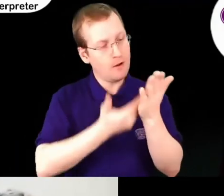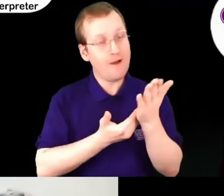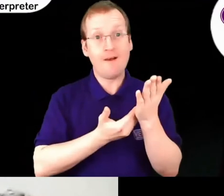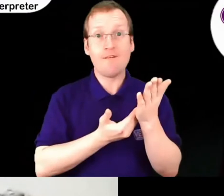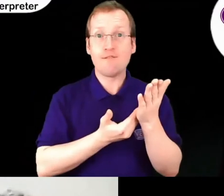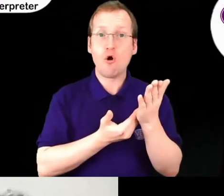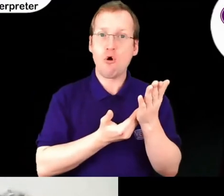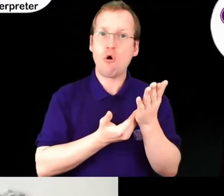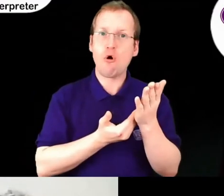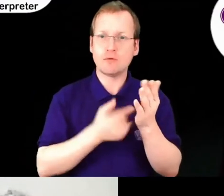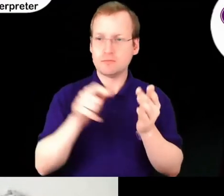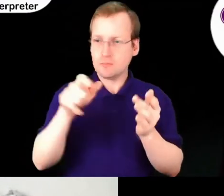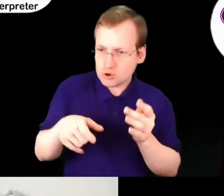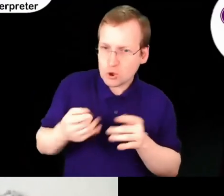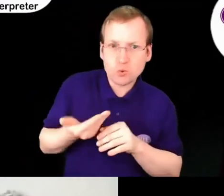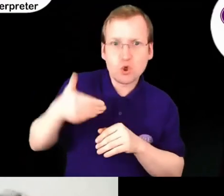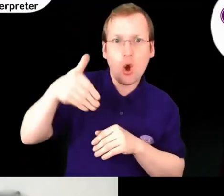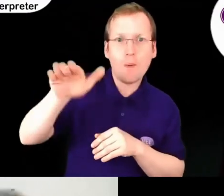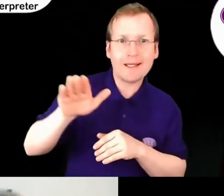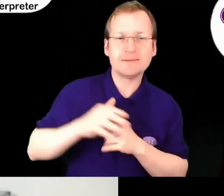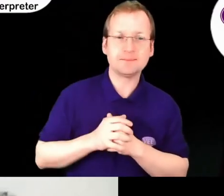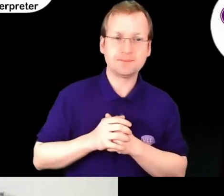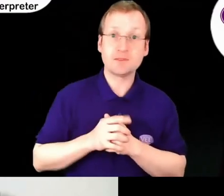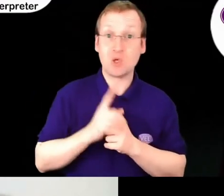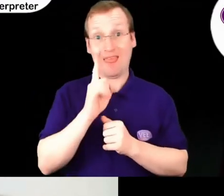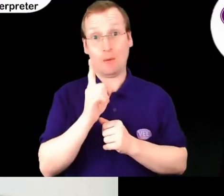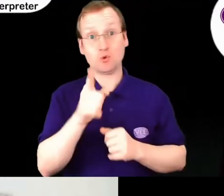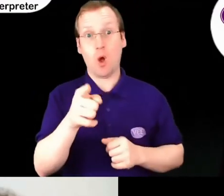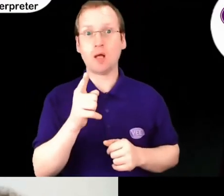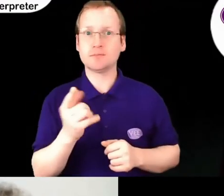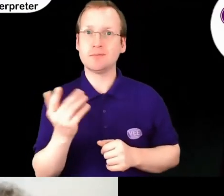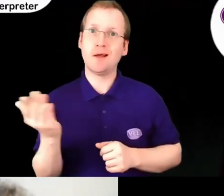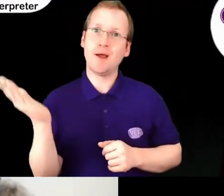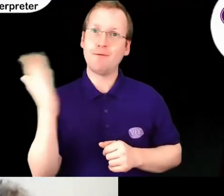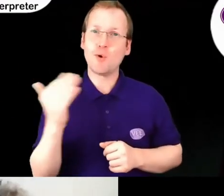for the person who was going. So that was one of them